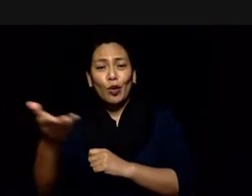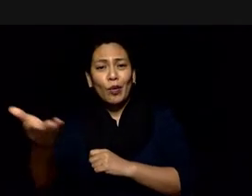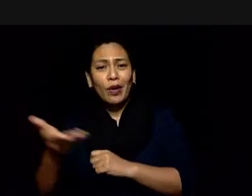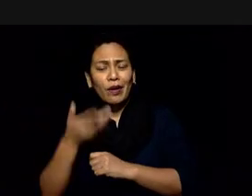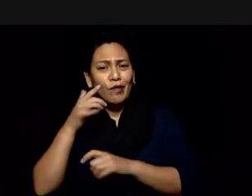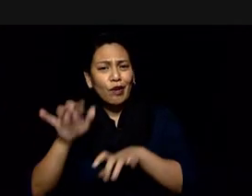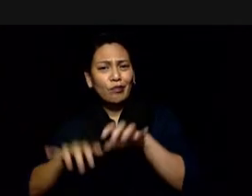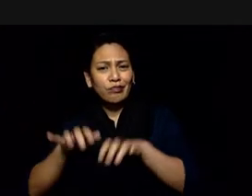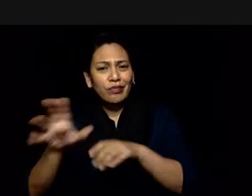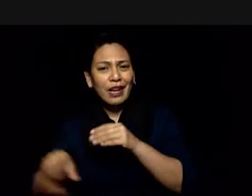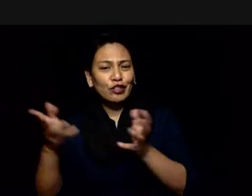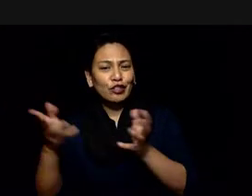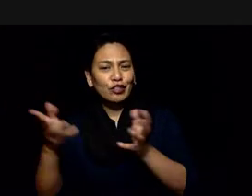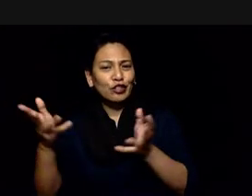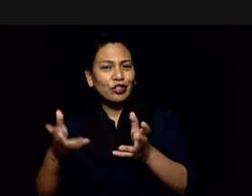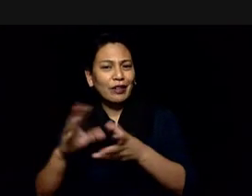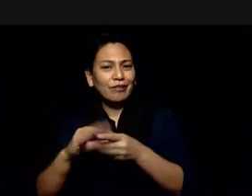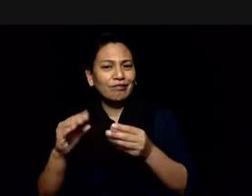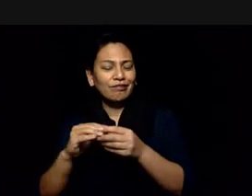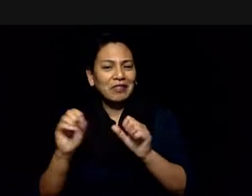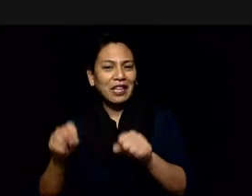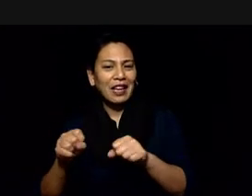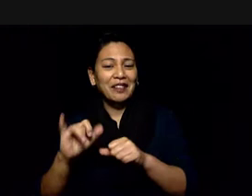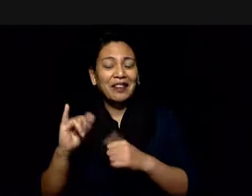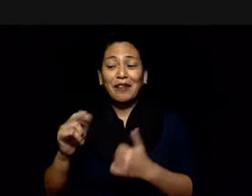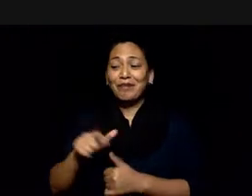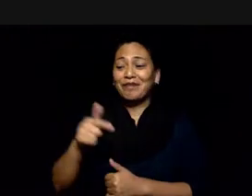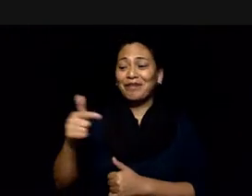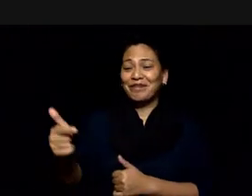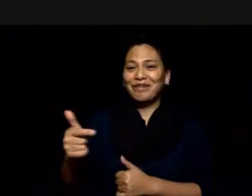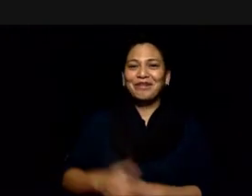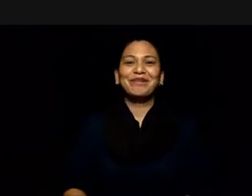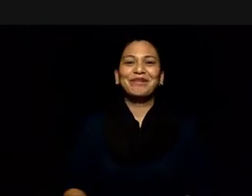comment along the way. Now to you.